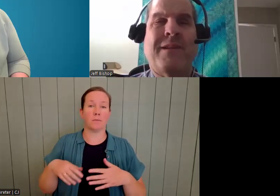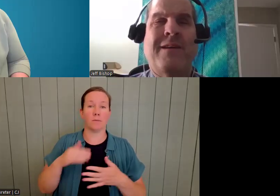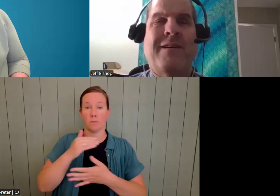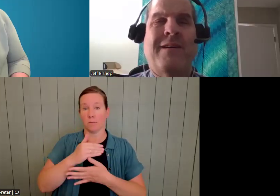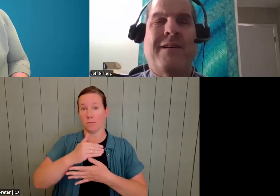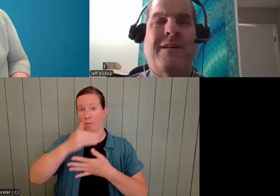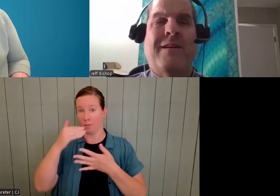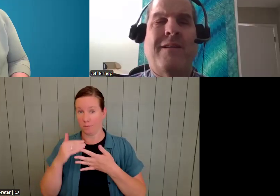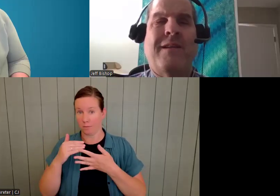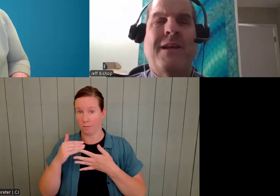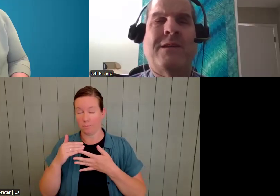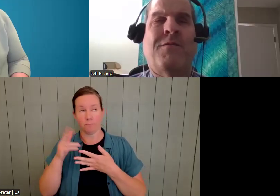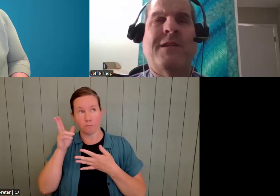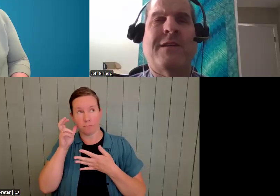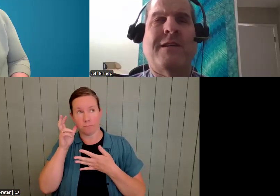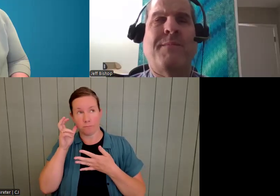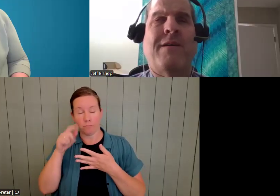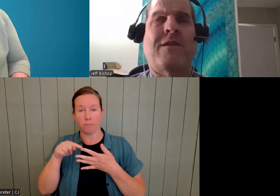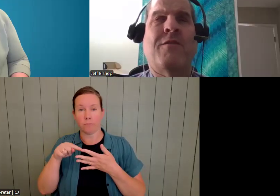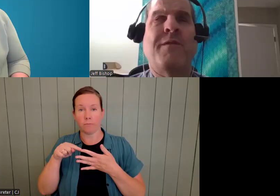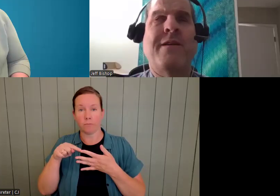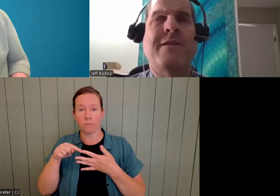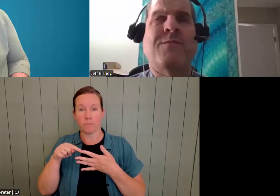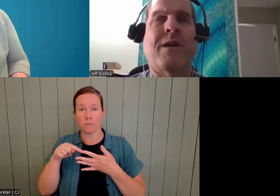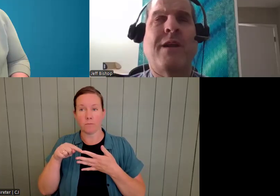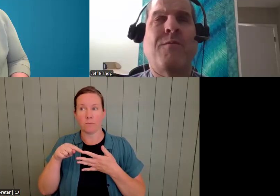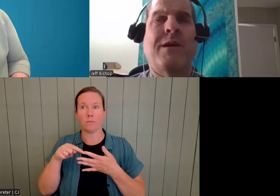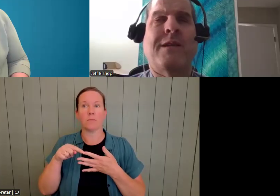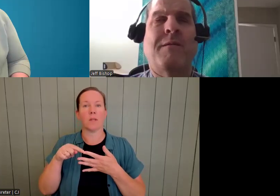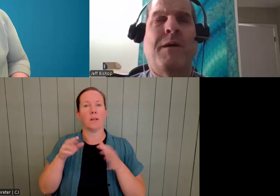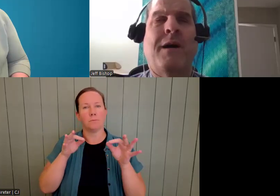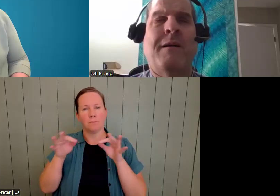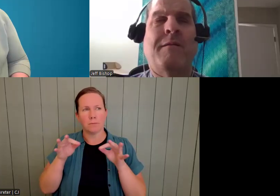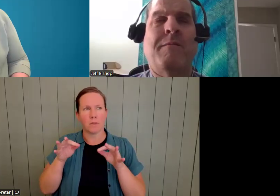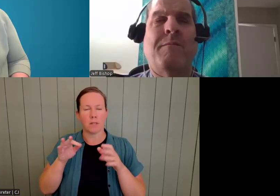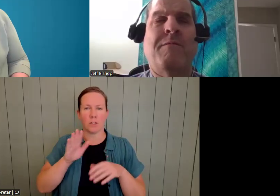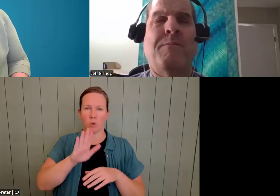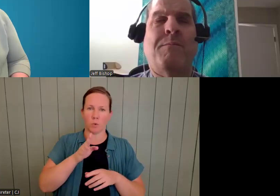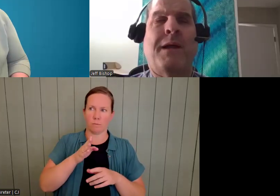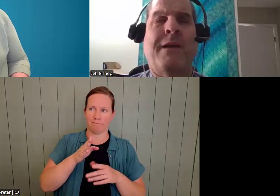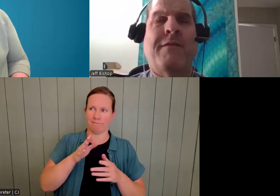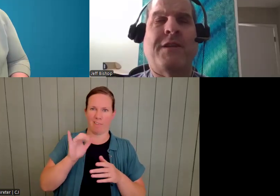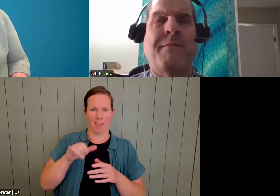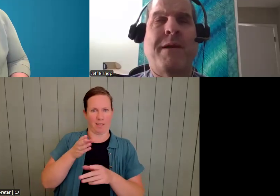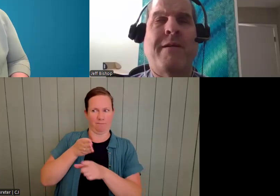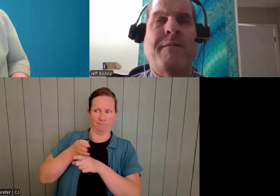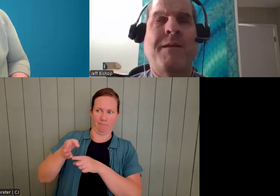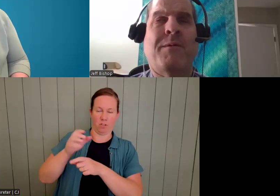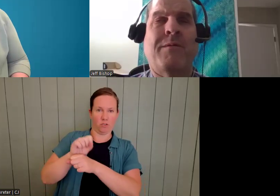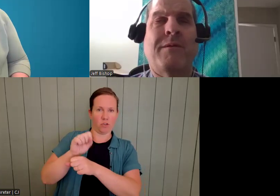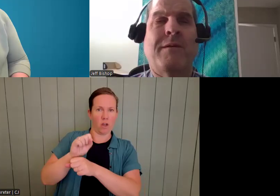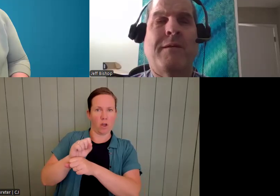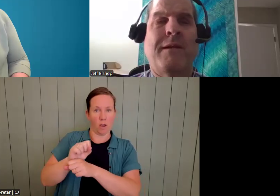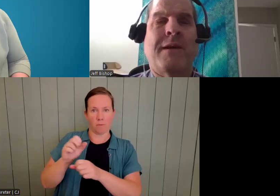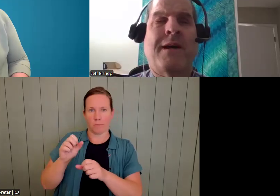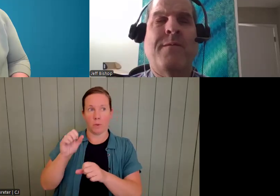Um, so first it talks about careers working with uh, blind or visually impaired